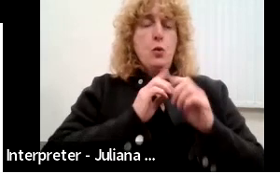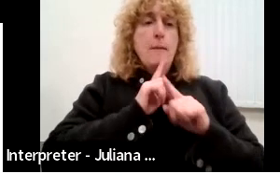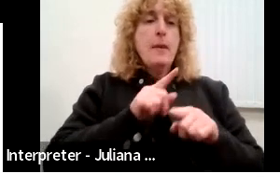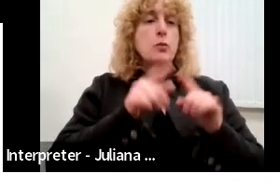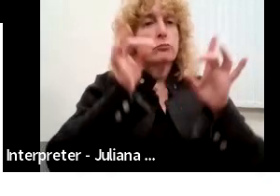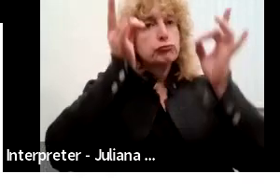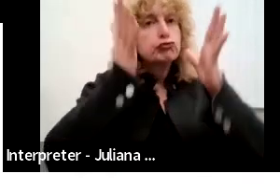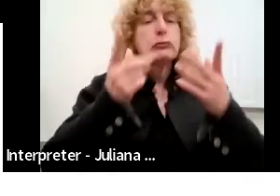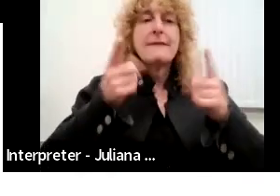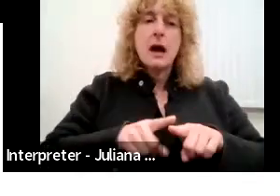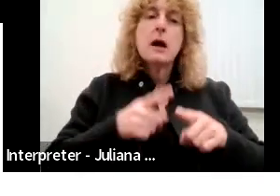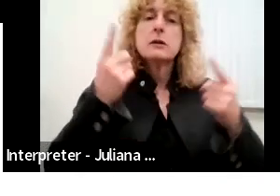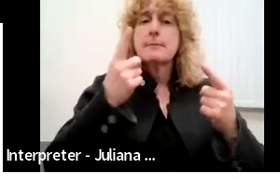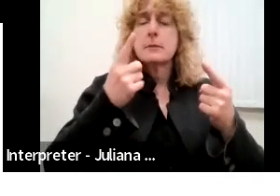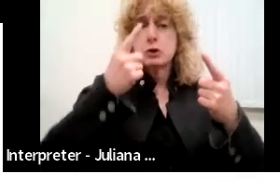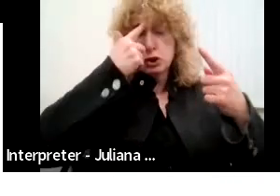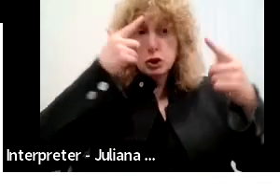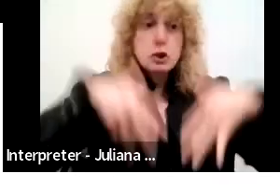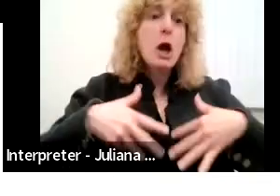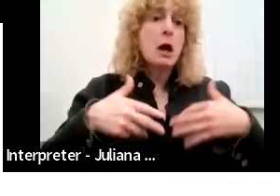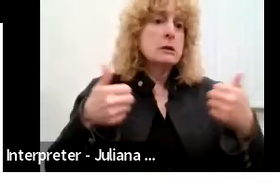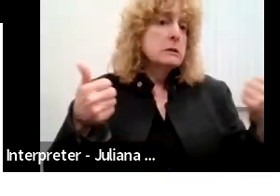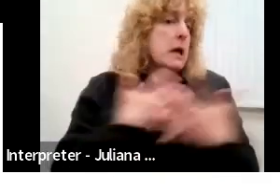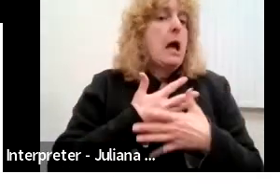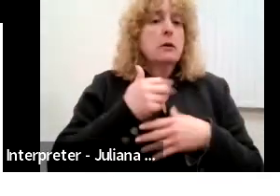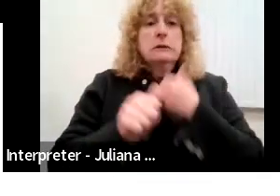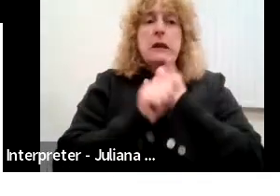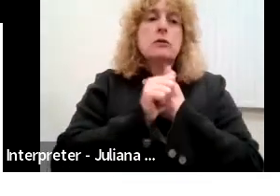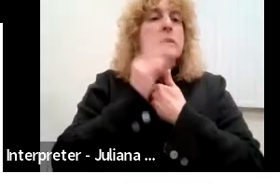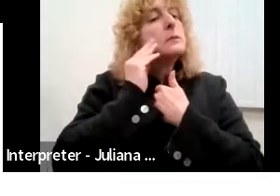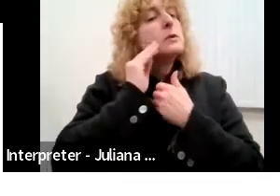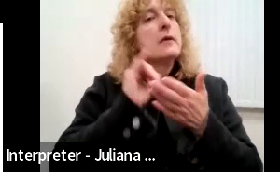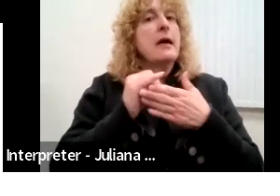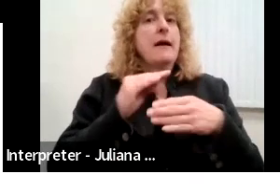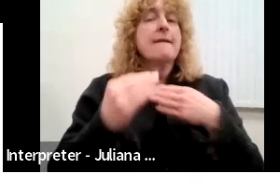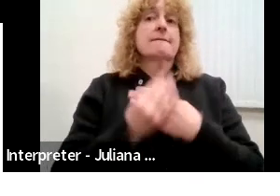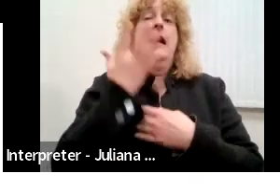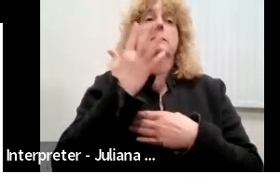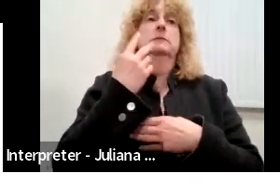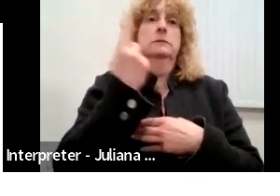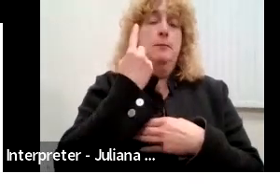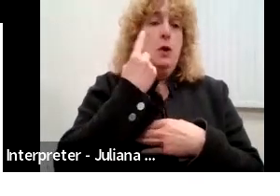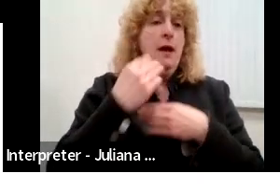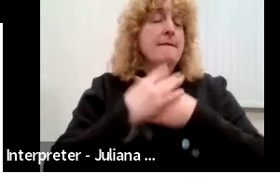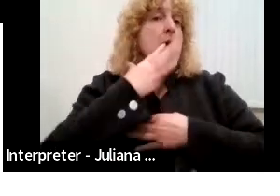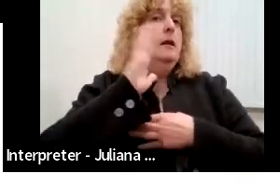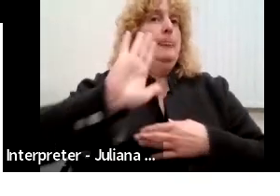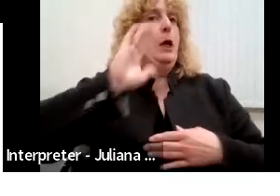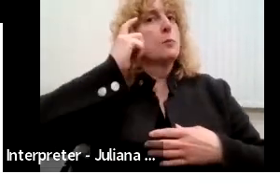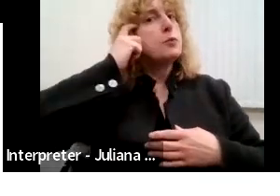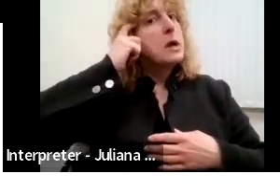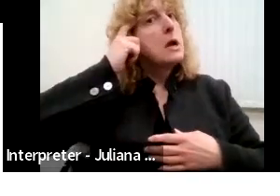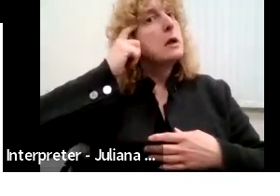event, shocking, scary, or dangerous experience that affects someone, and it impacts the brain and the way it